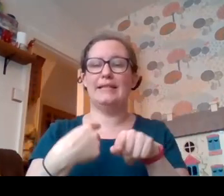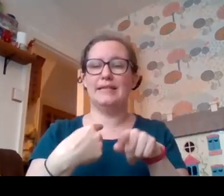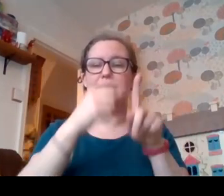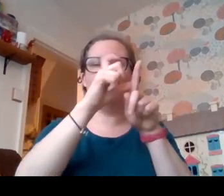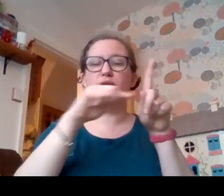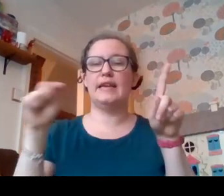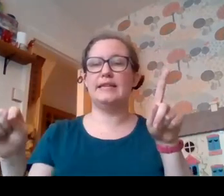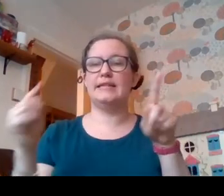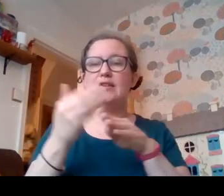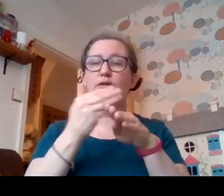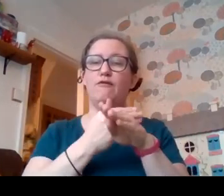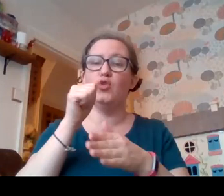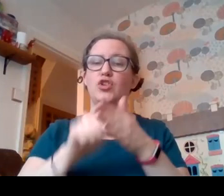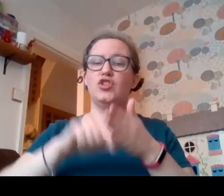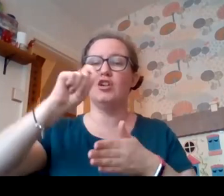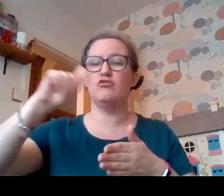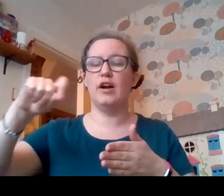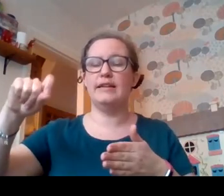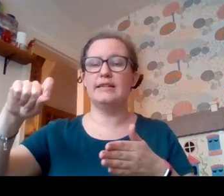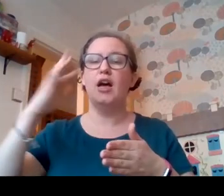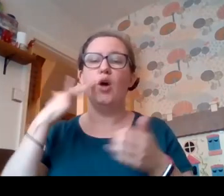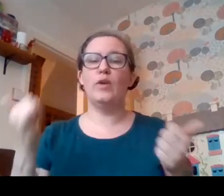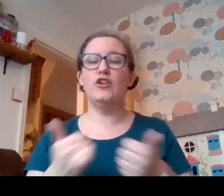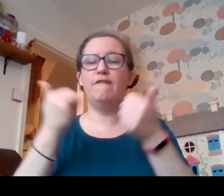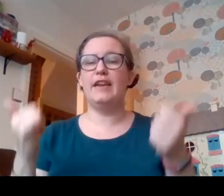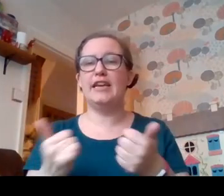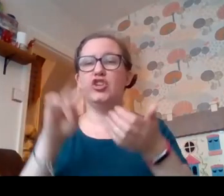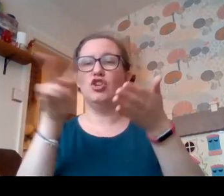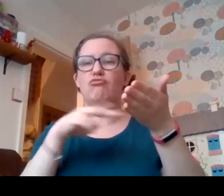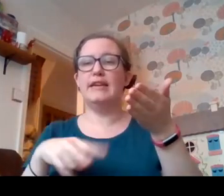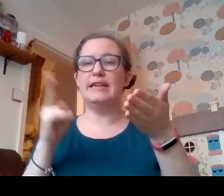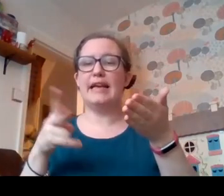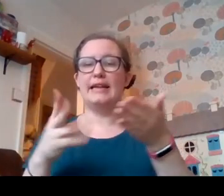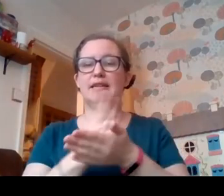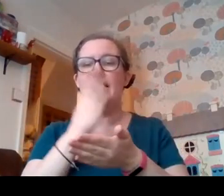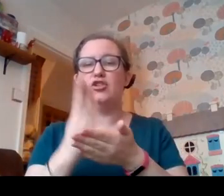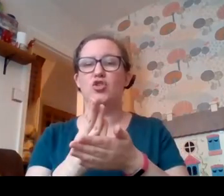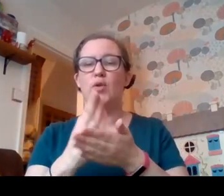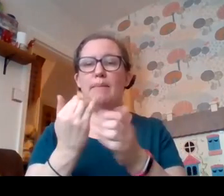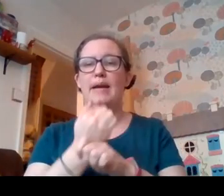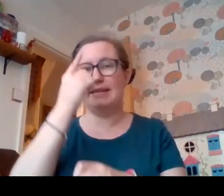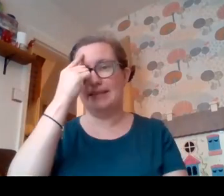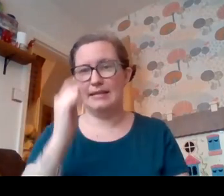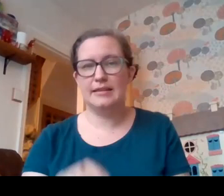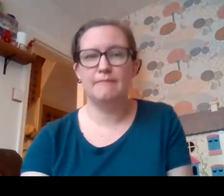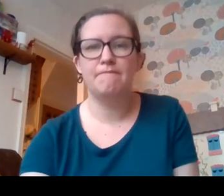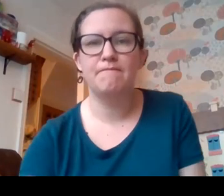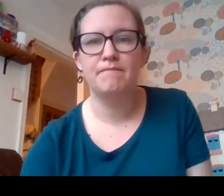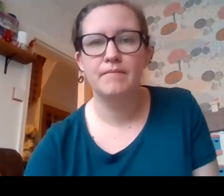carefully about your answers and your sentences before you start to write. And when you've finished, read it again to make sure it makes